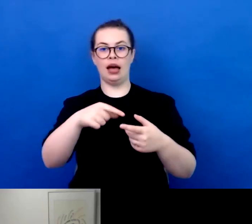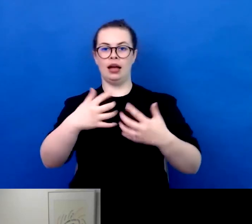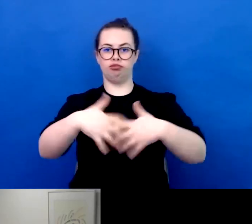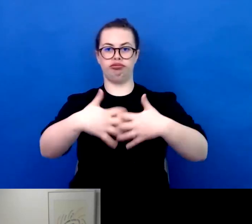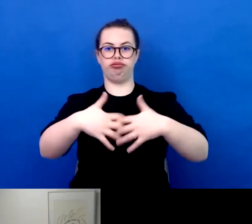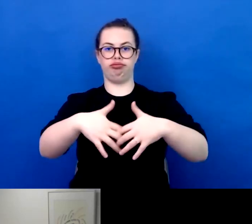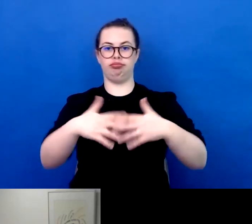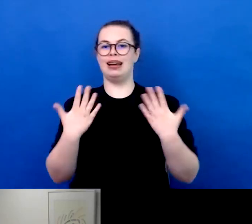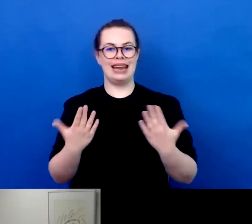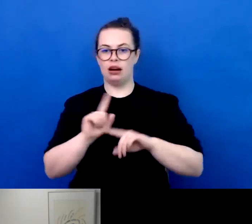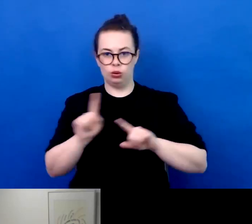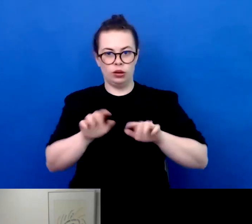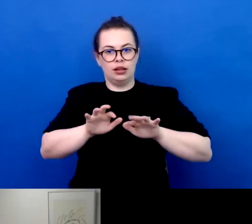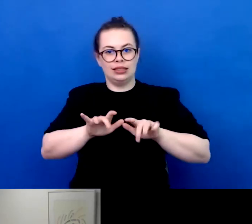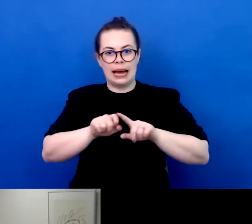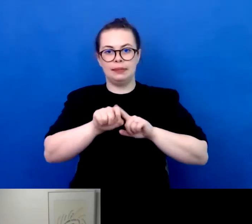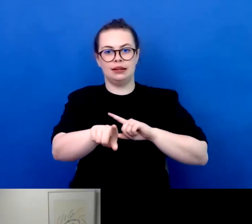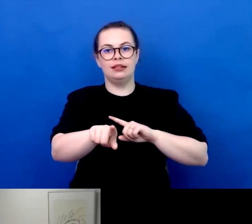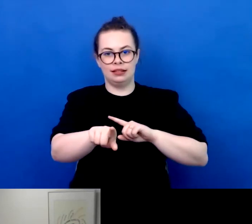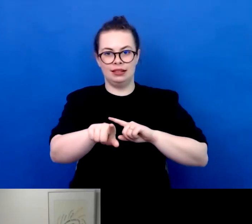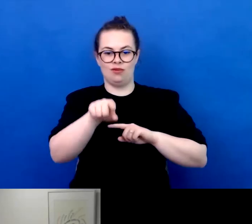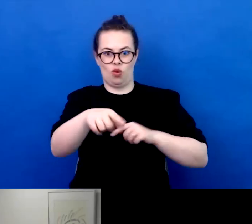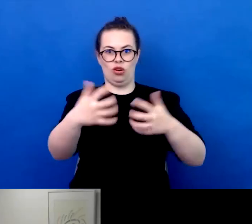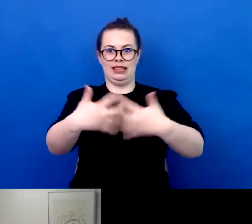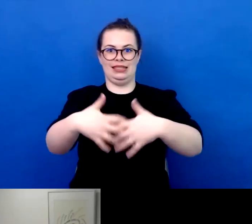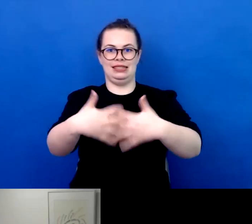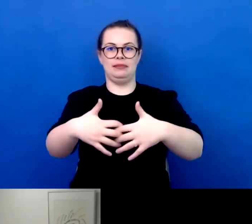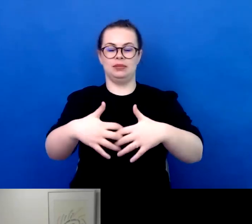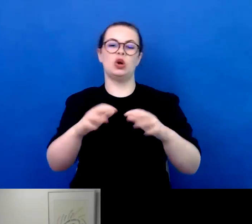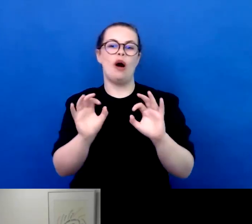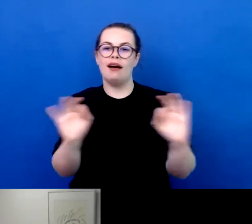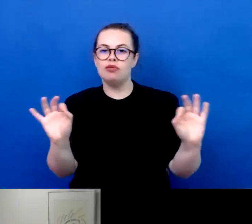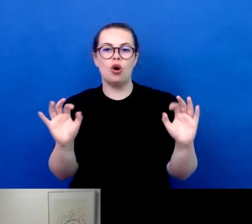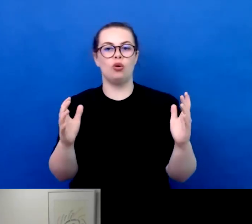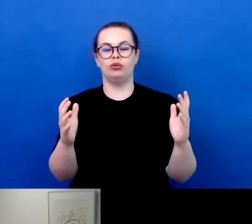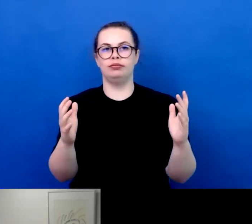better handle on what the N400 actually means in this case.